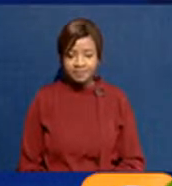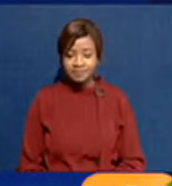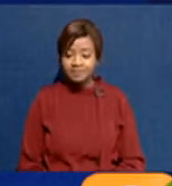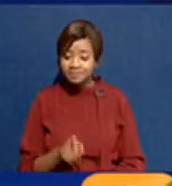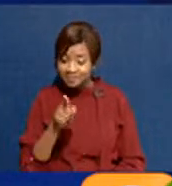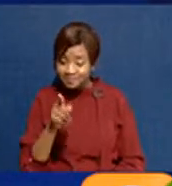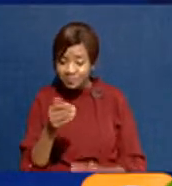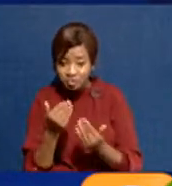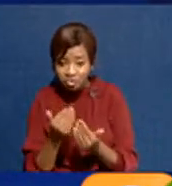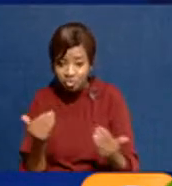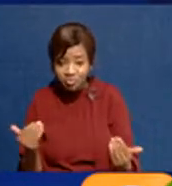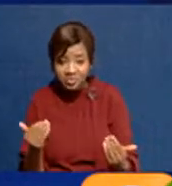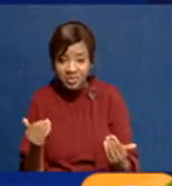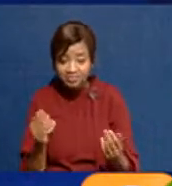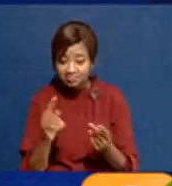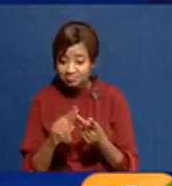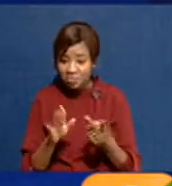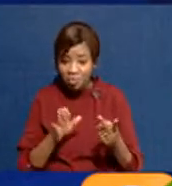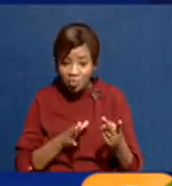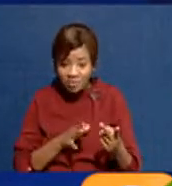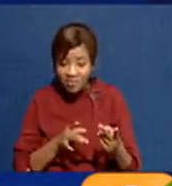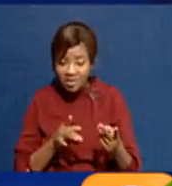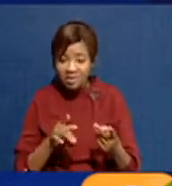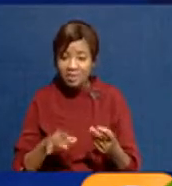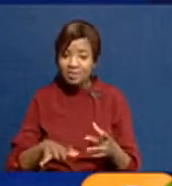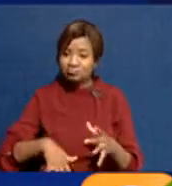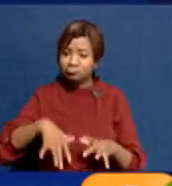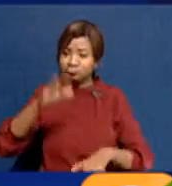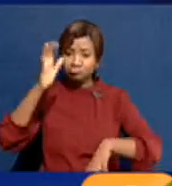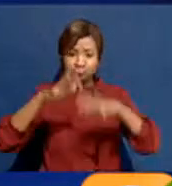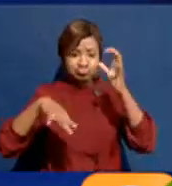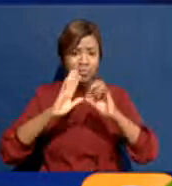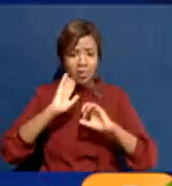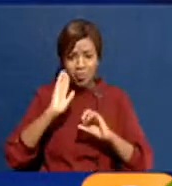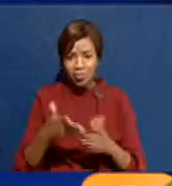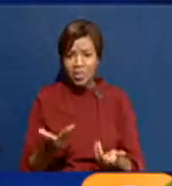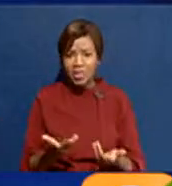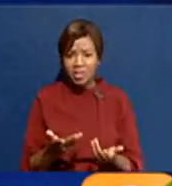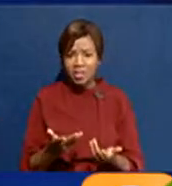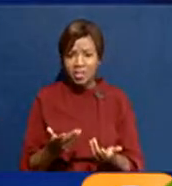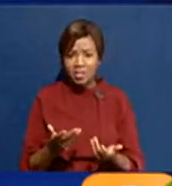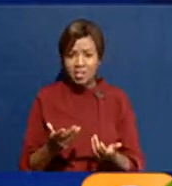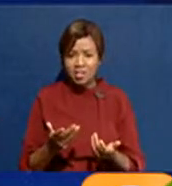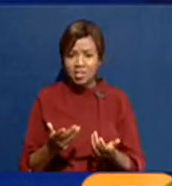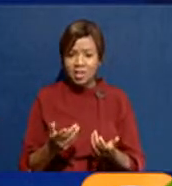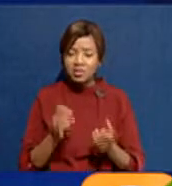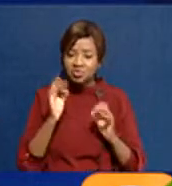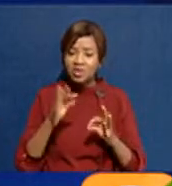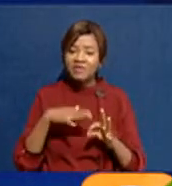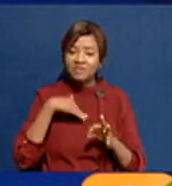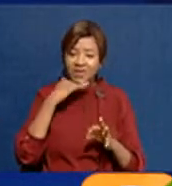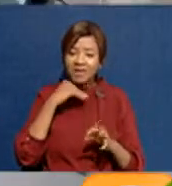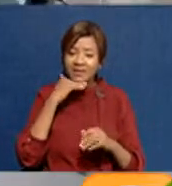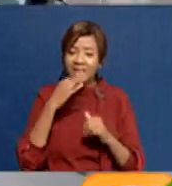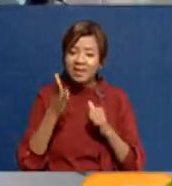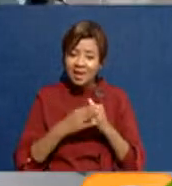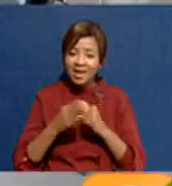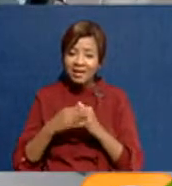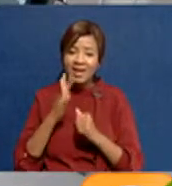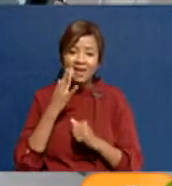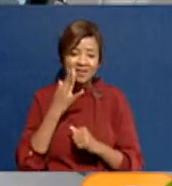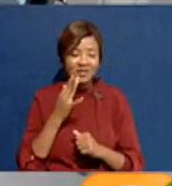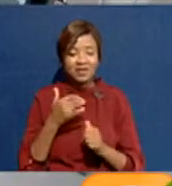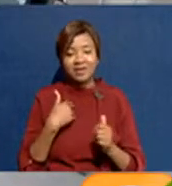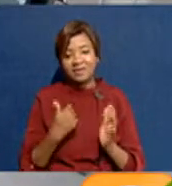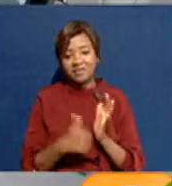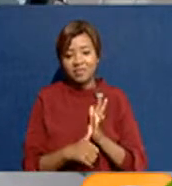These are our women. When you're losing 9 women every day, there is a problem. There is a problem. Certainly, certainly. And on that